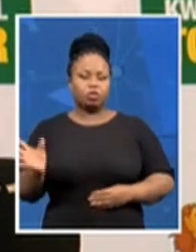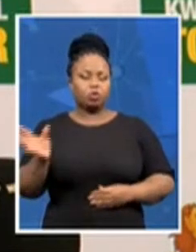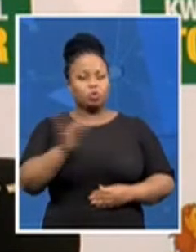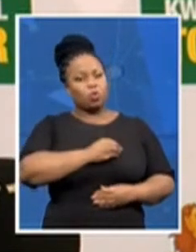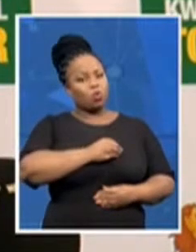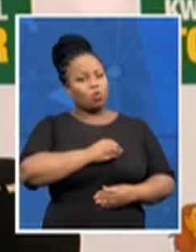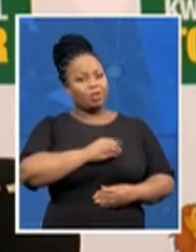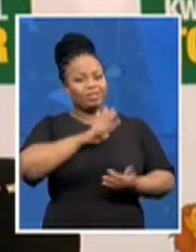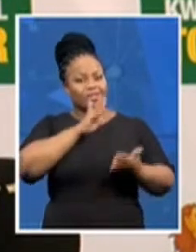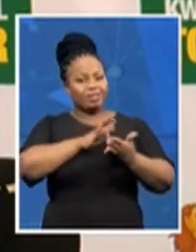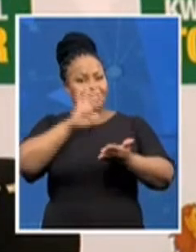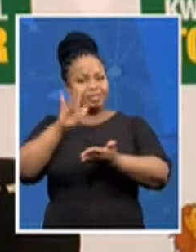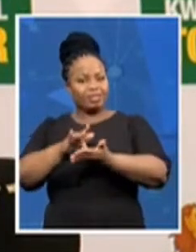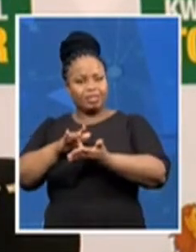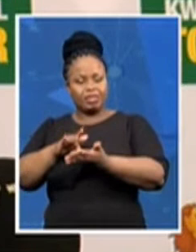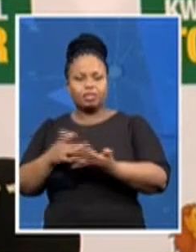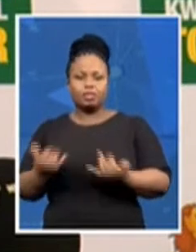vaccination centers are